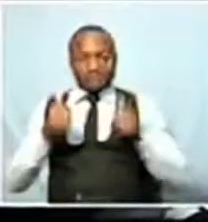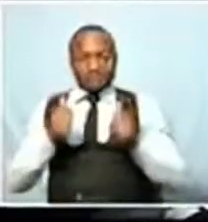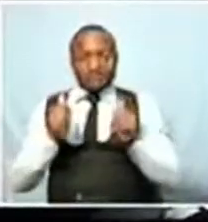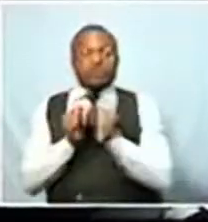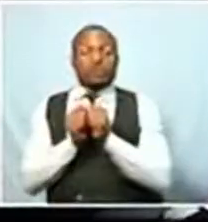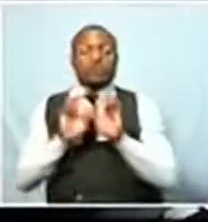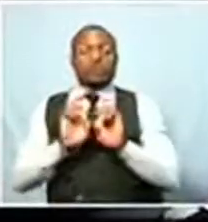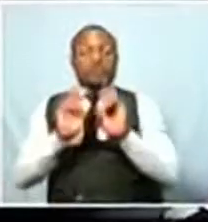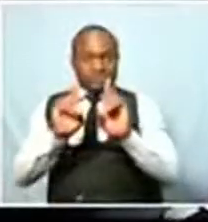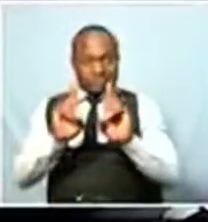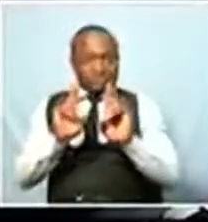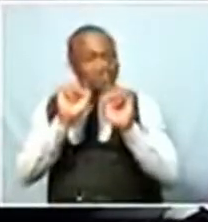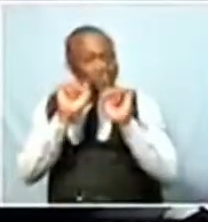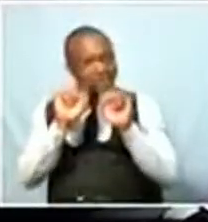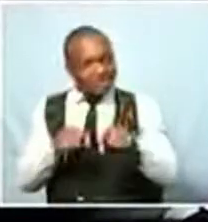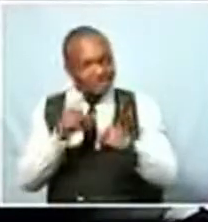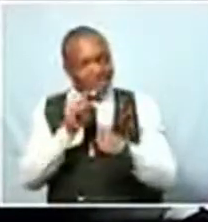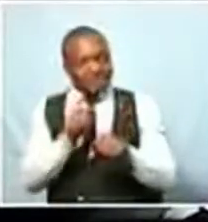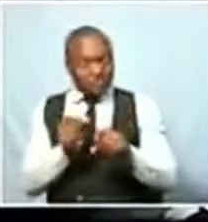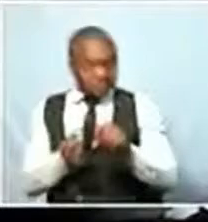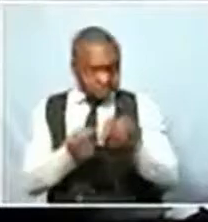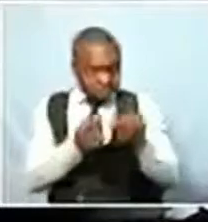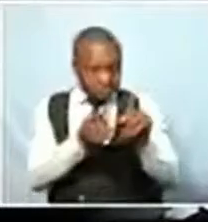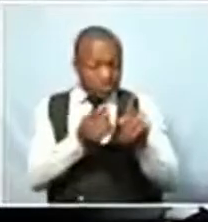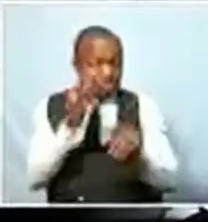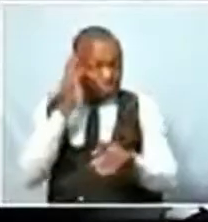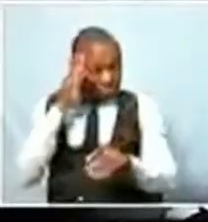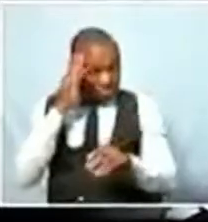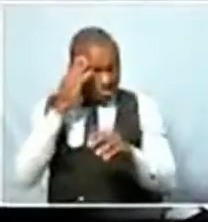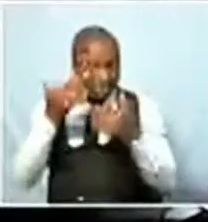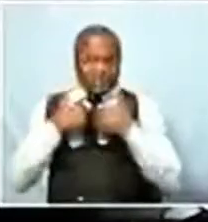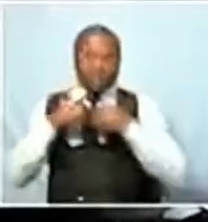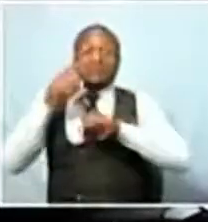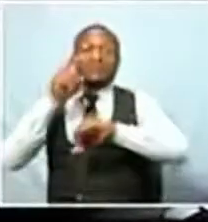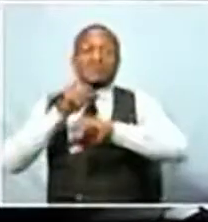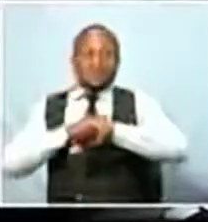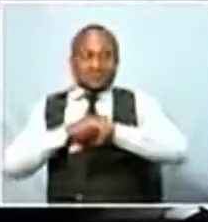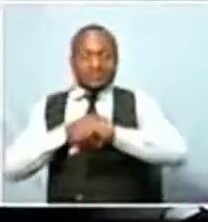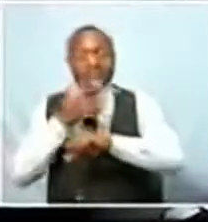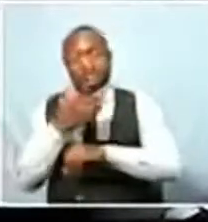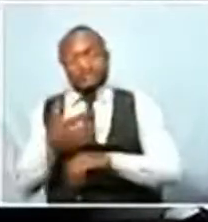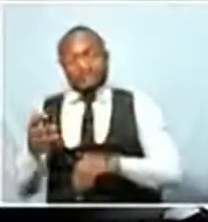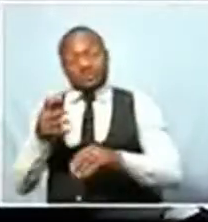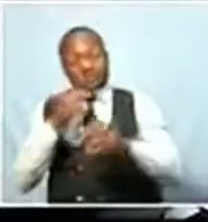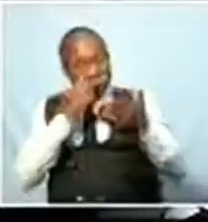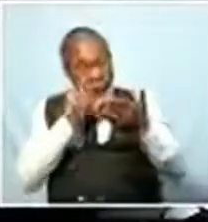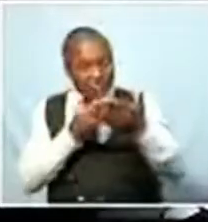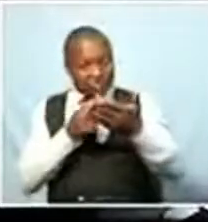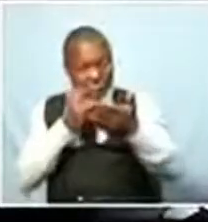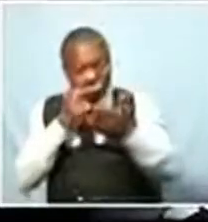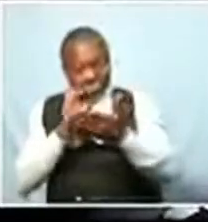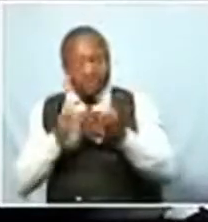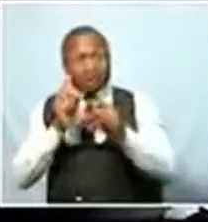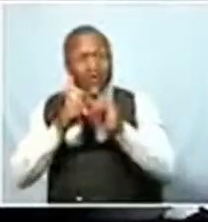education. And maybe just as you go, you know, you have got a timeline, things that you are going to look into. But I'm also concerned